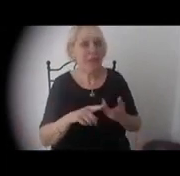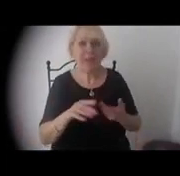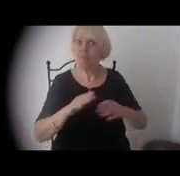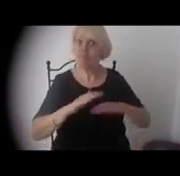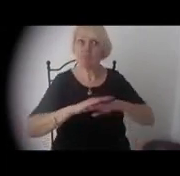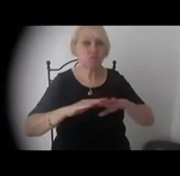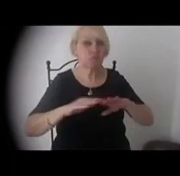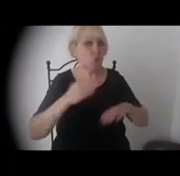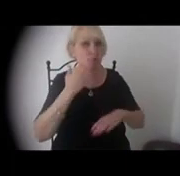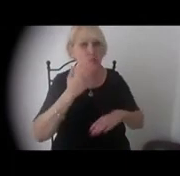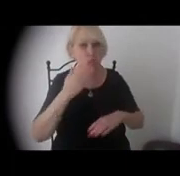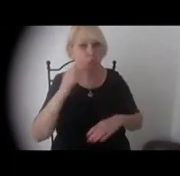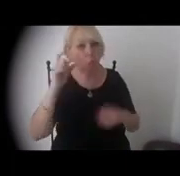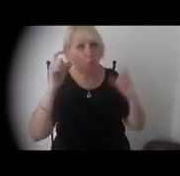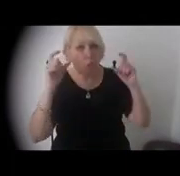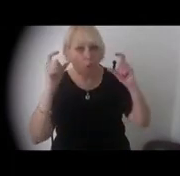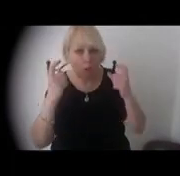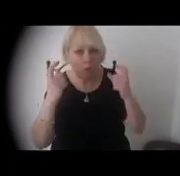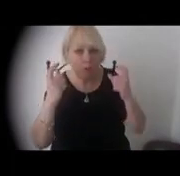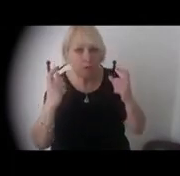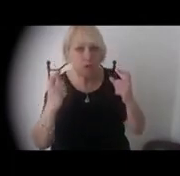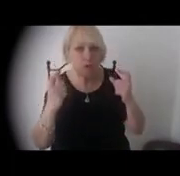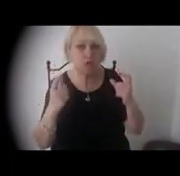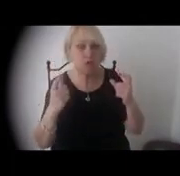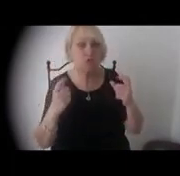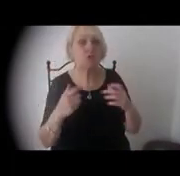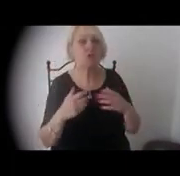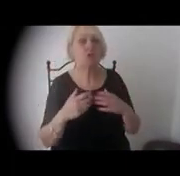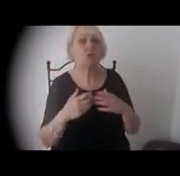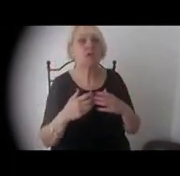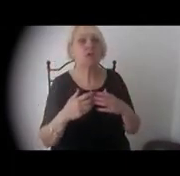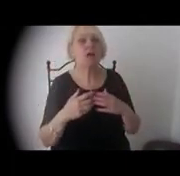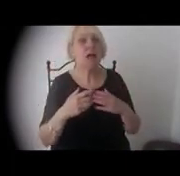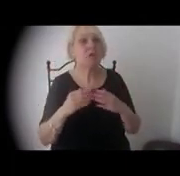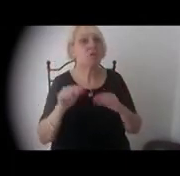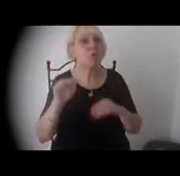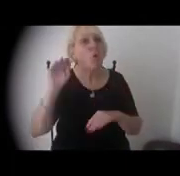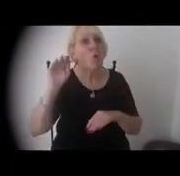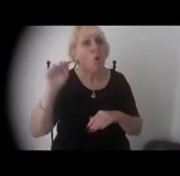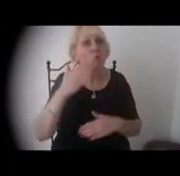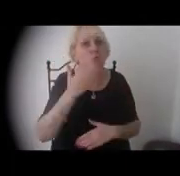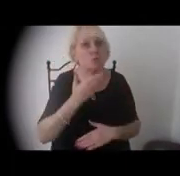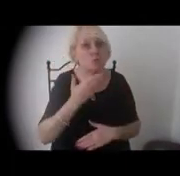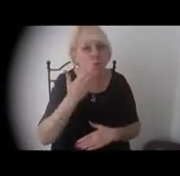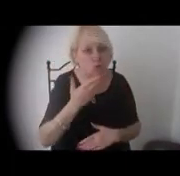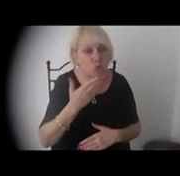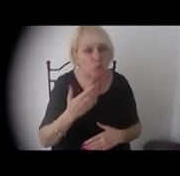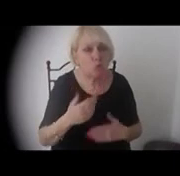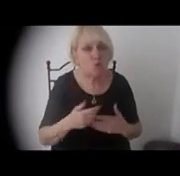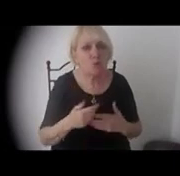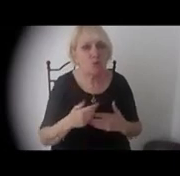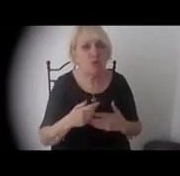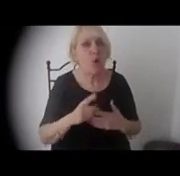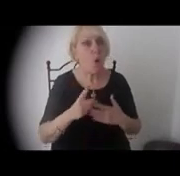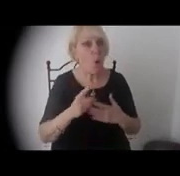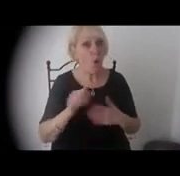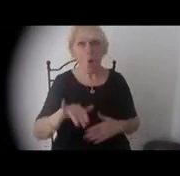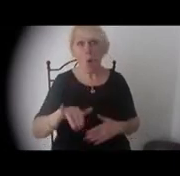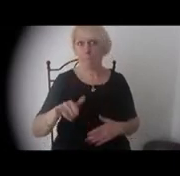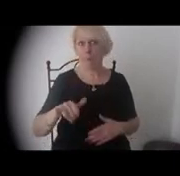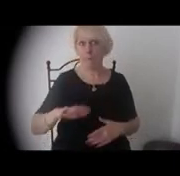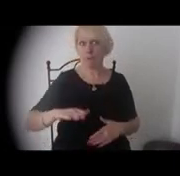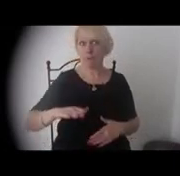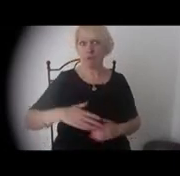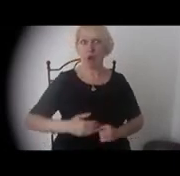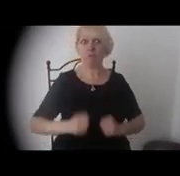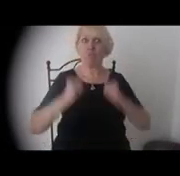don't want to, and you're homeschooling, or it might be the child is absolutely refusing to go to school,